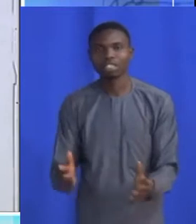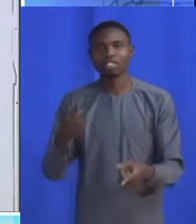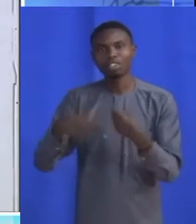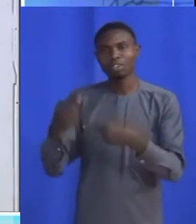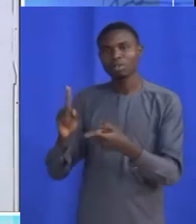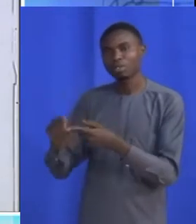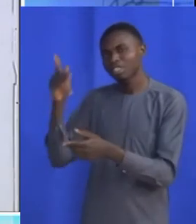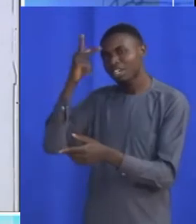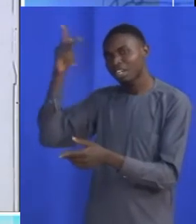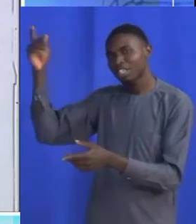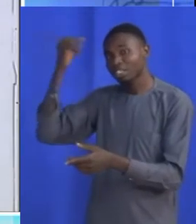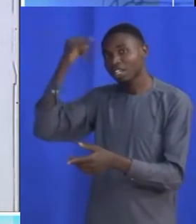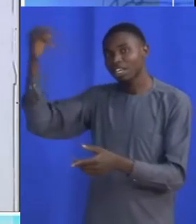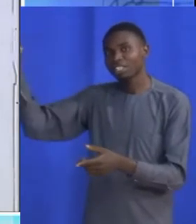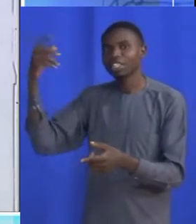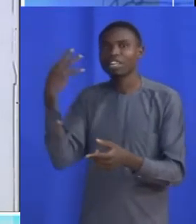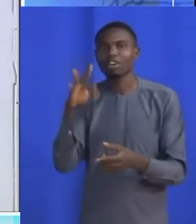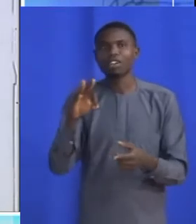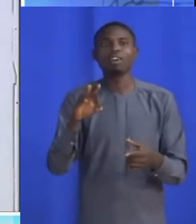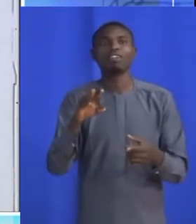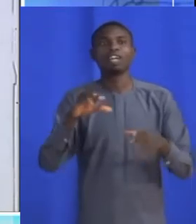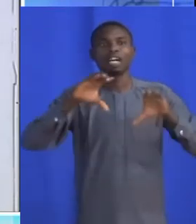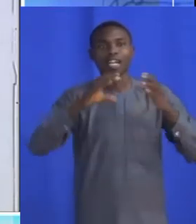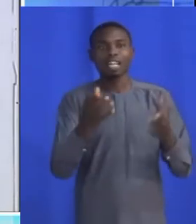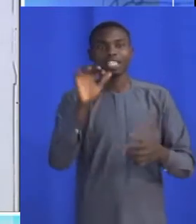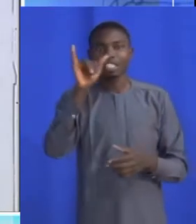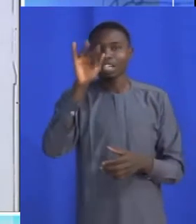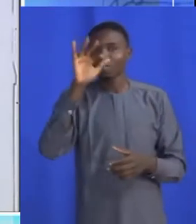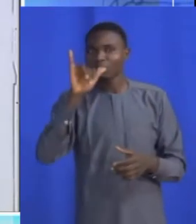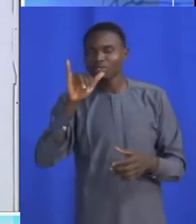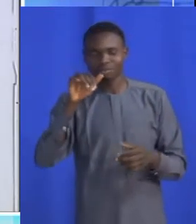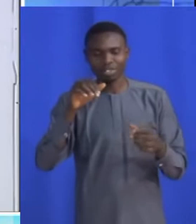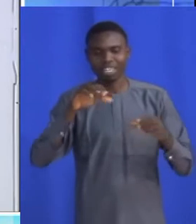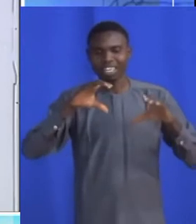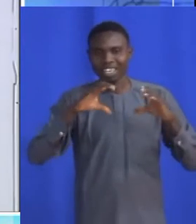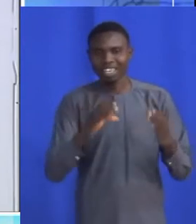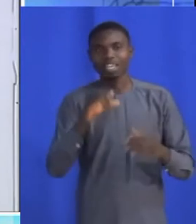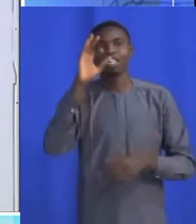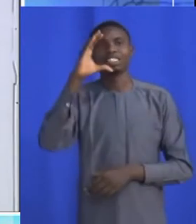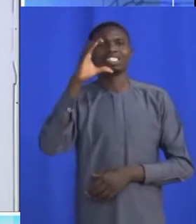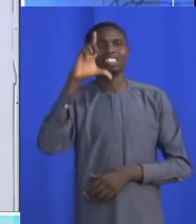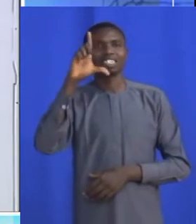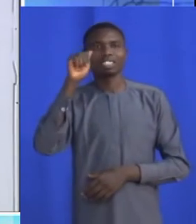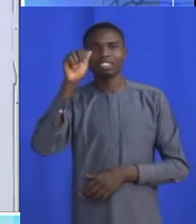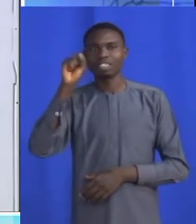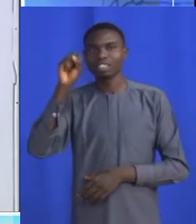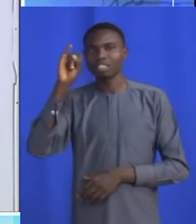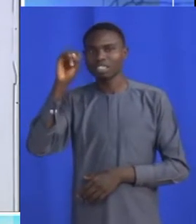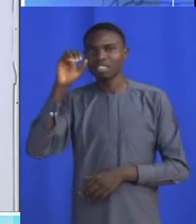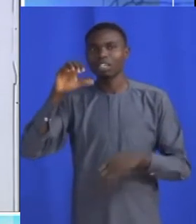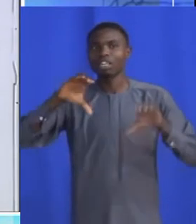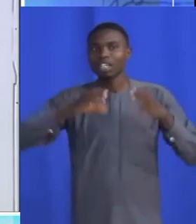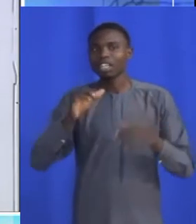Yes. Whether you are a king, you are Obi, you are emir, you are rich, you are poor, you are